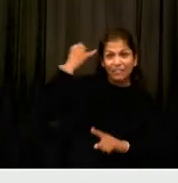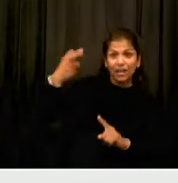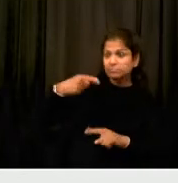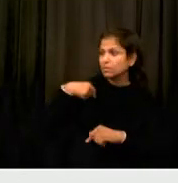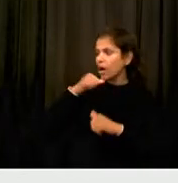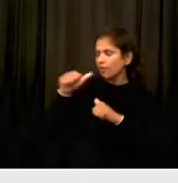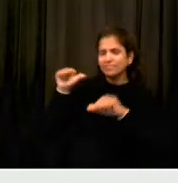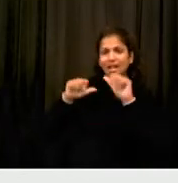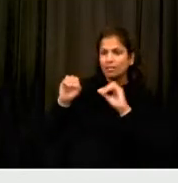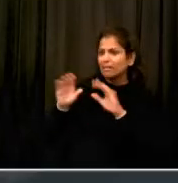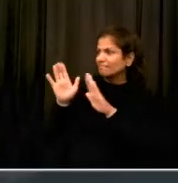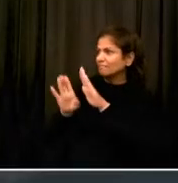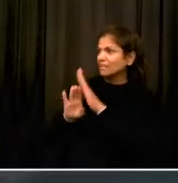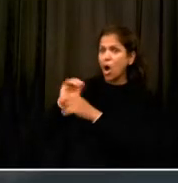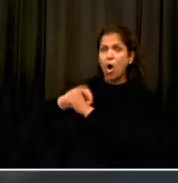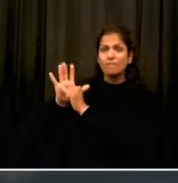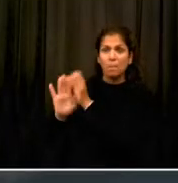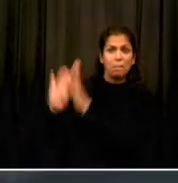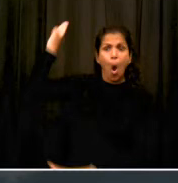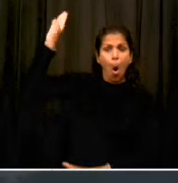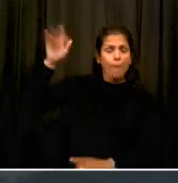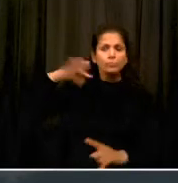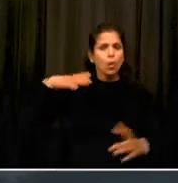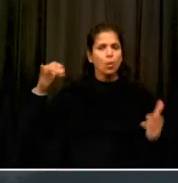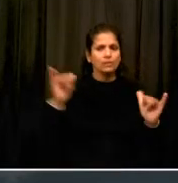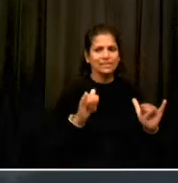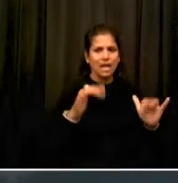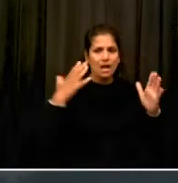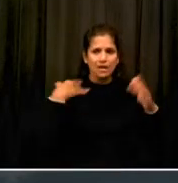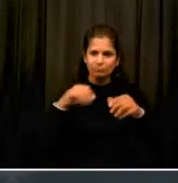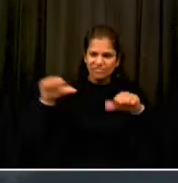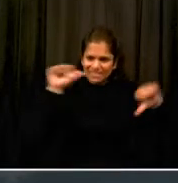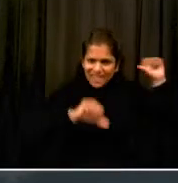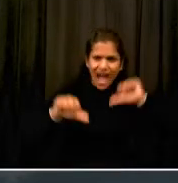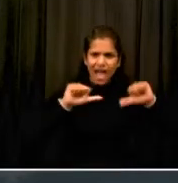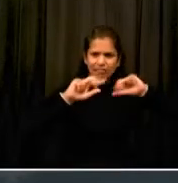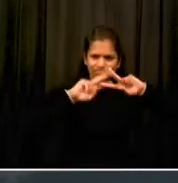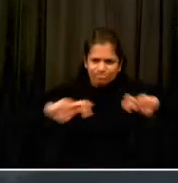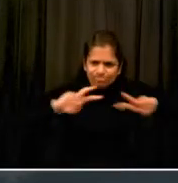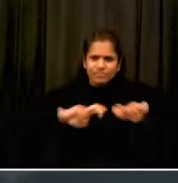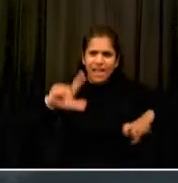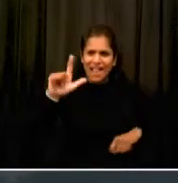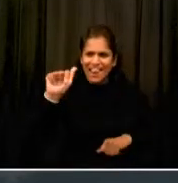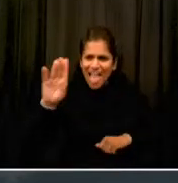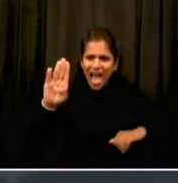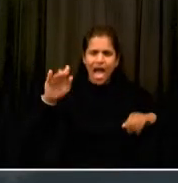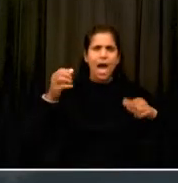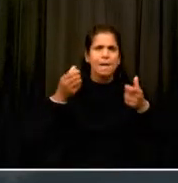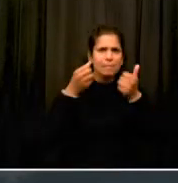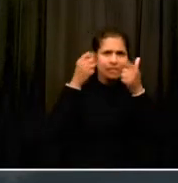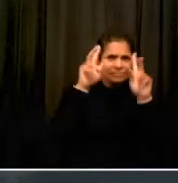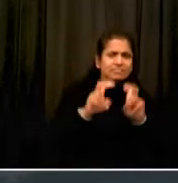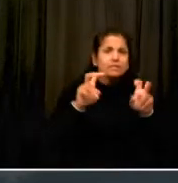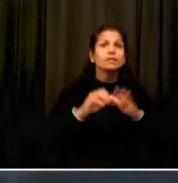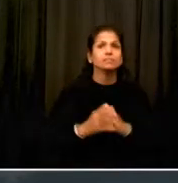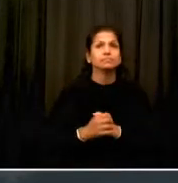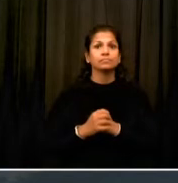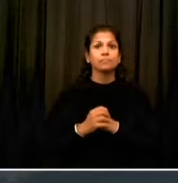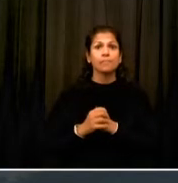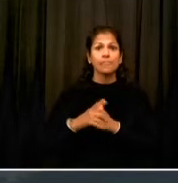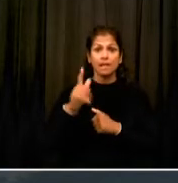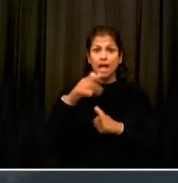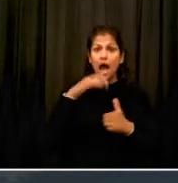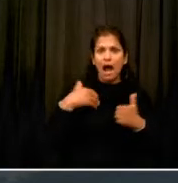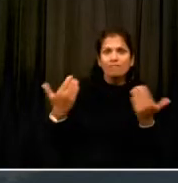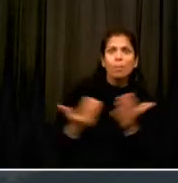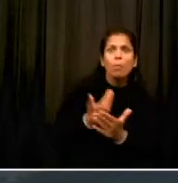urgent care organization MedRight. 4 new testing sites, 3 in Manhattan and Inwood, Midtown, and the Garment District, 1 in Clinton Hill